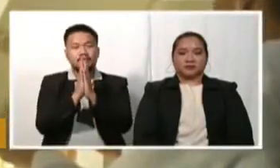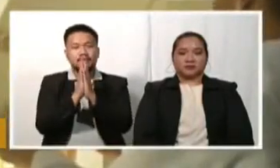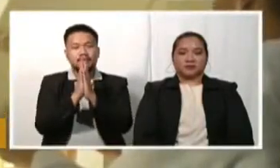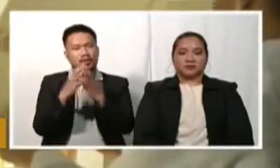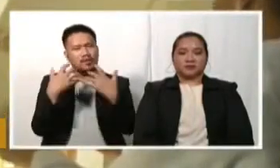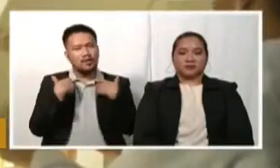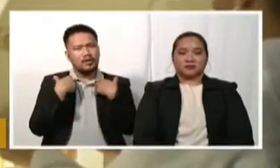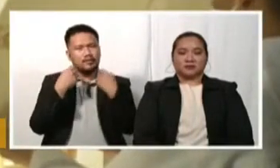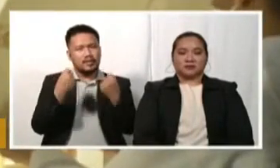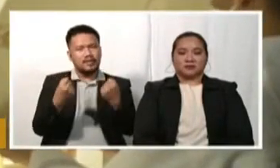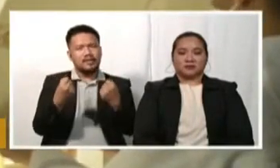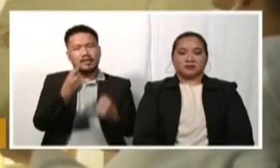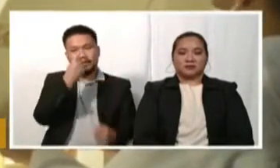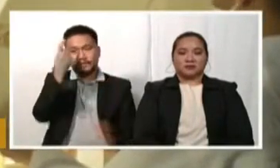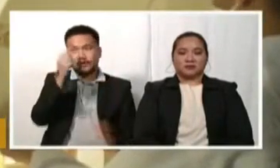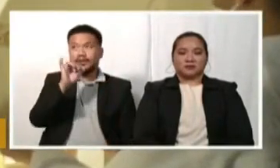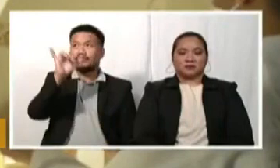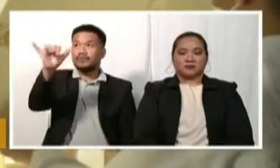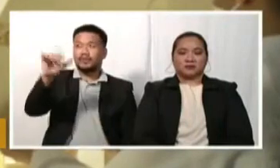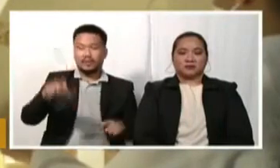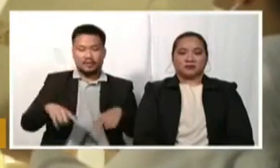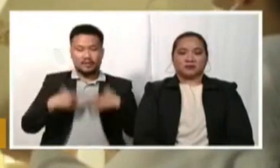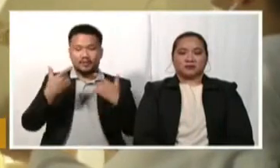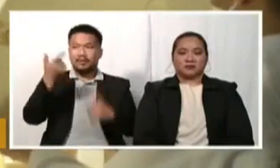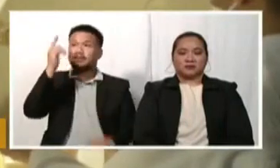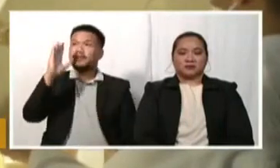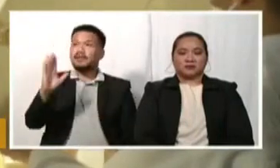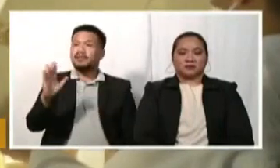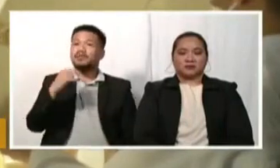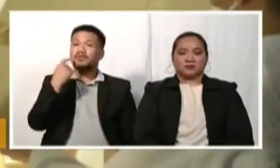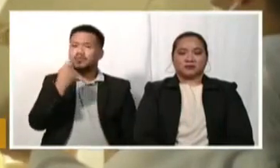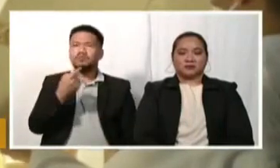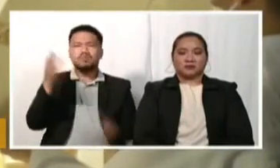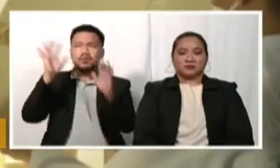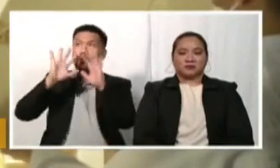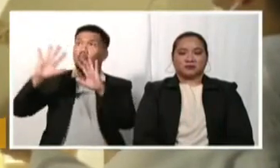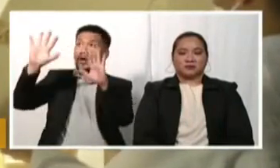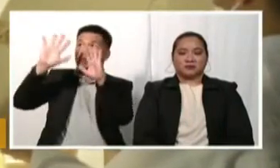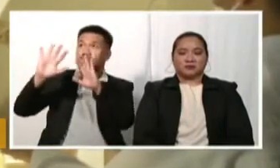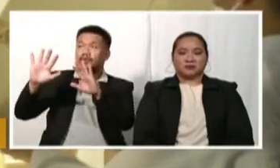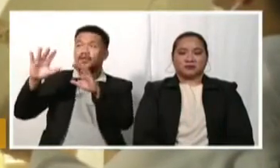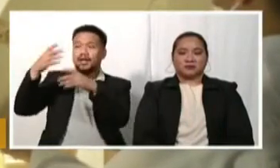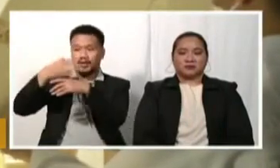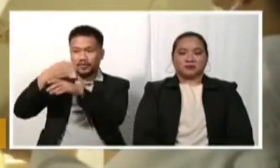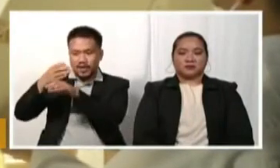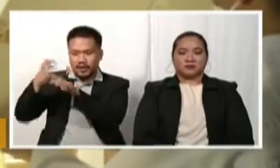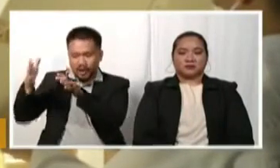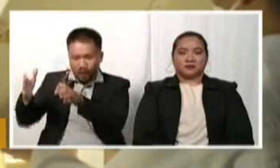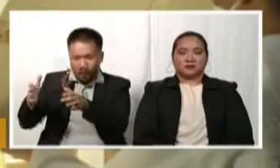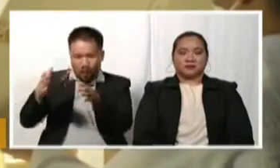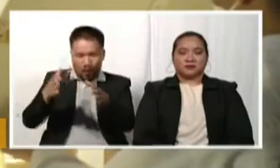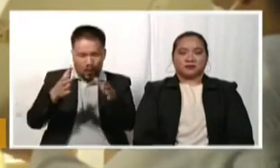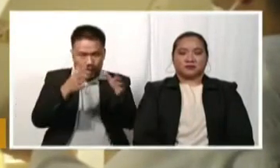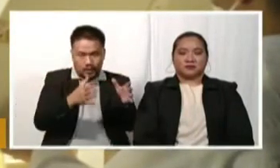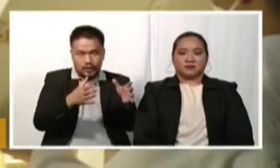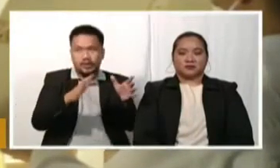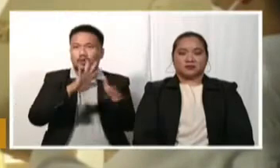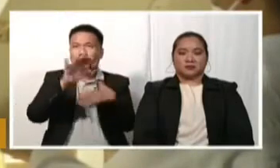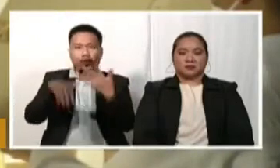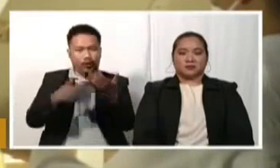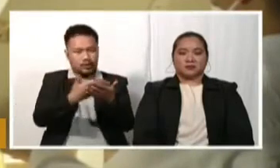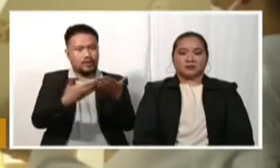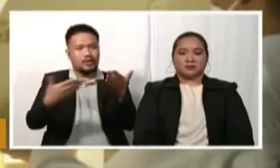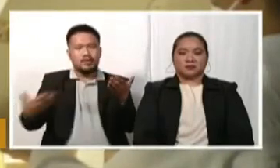Almighty, ever-living God, who are wonderful in the ordering of all your works, may those you